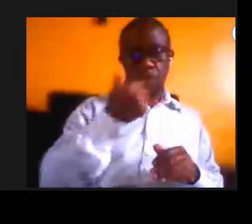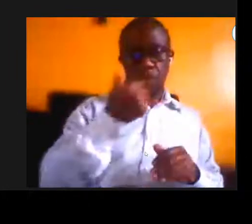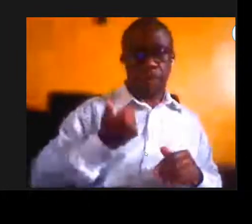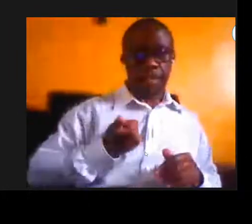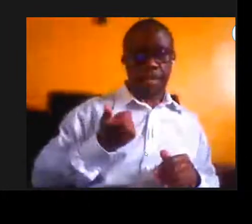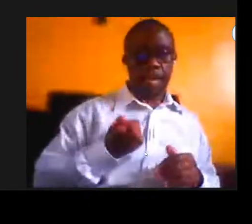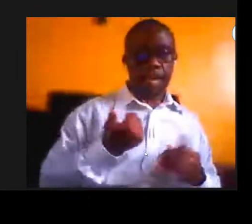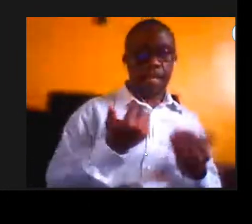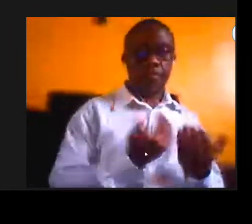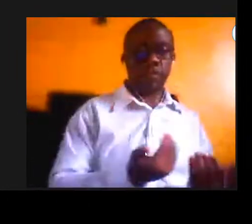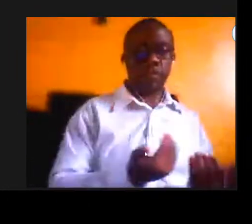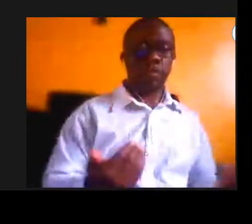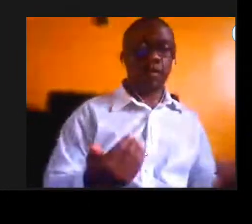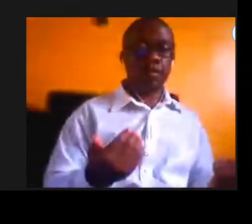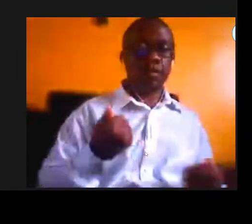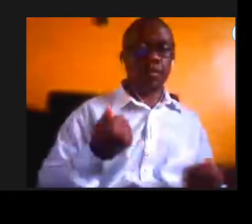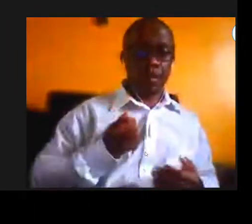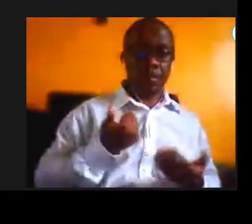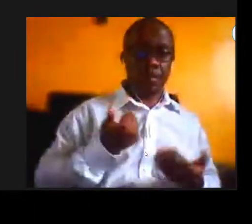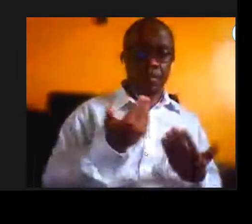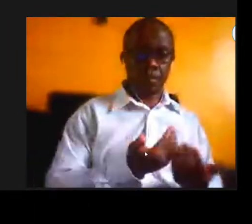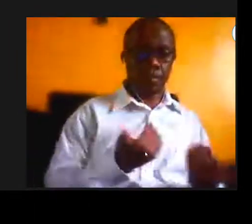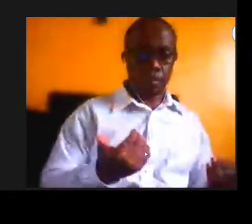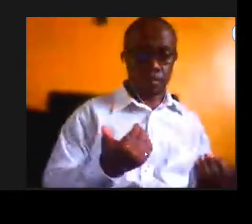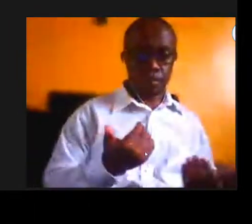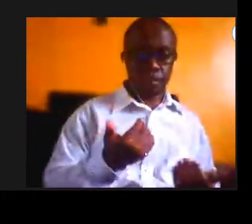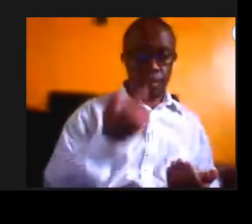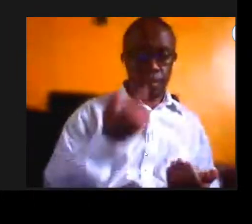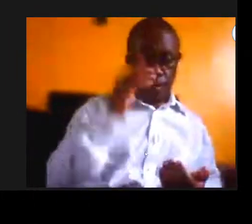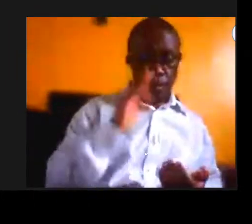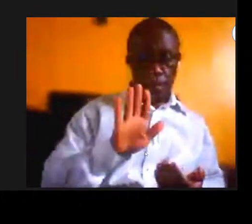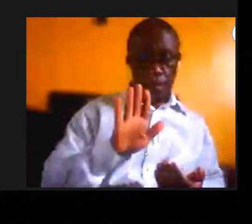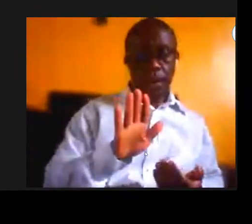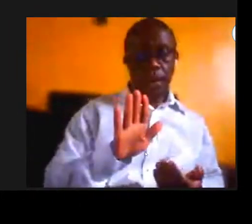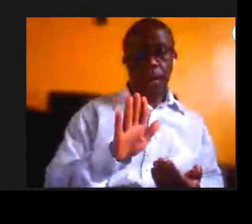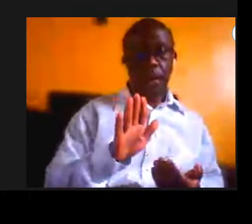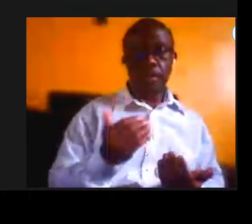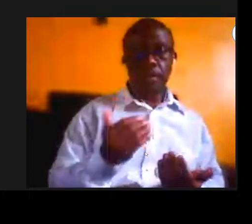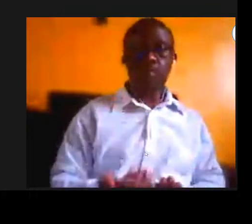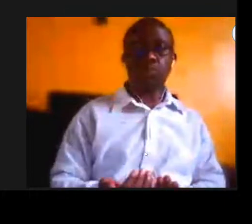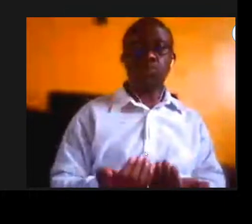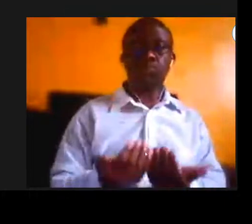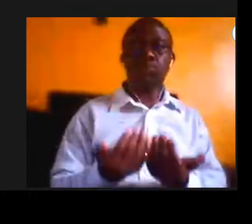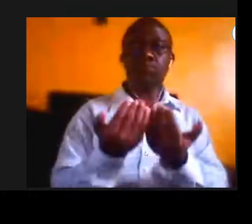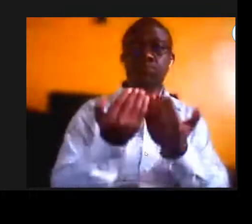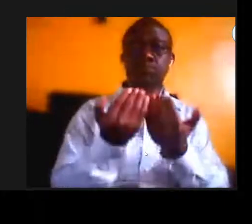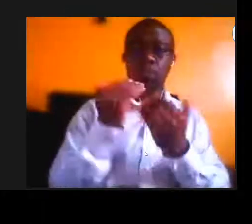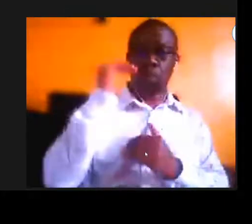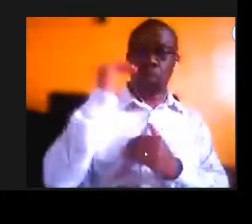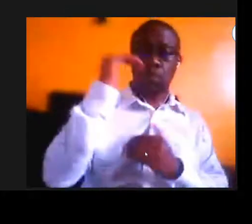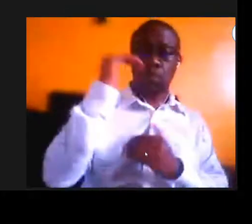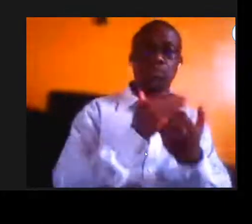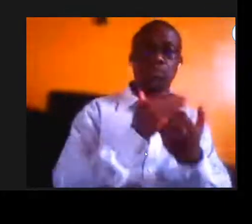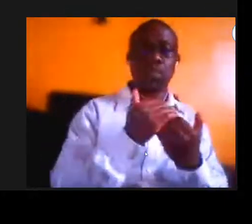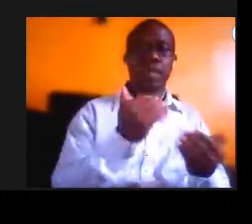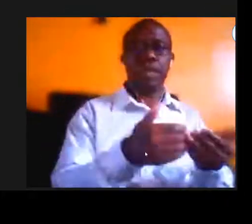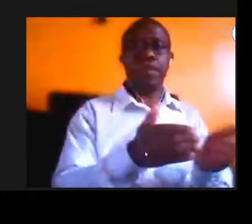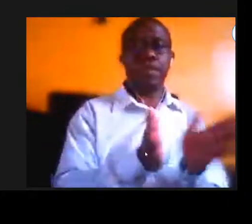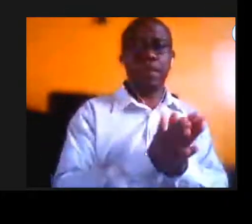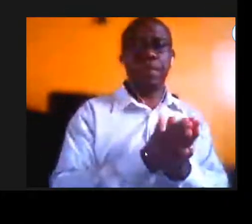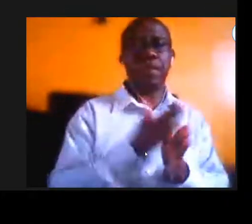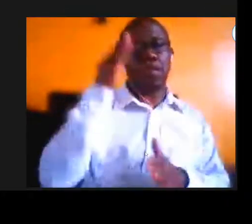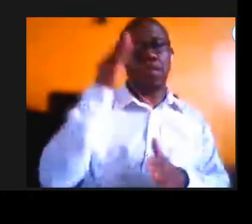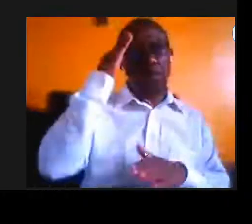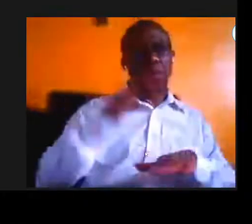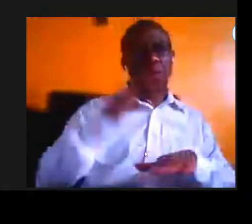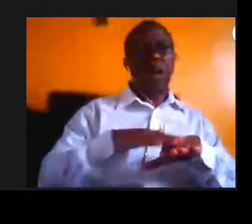girl children, for them to be able to support their families. You know that in Africa, in every country